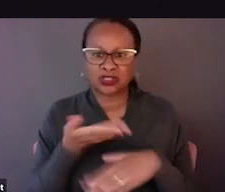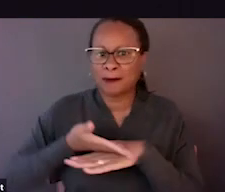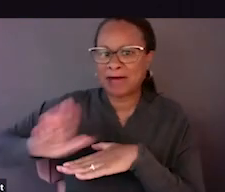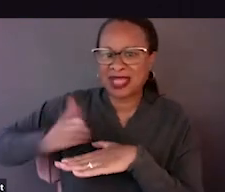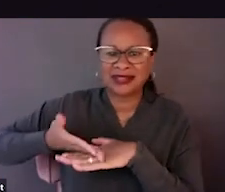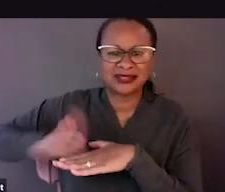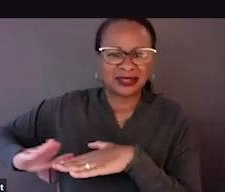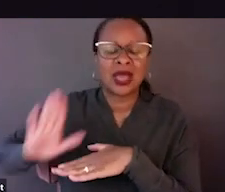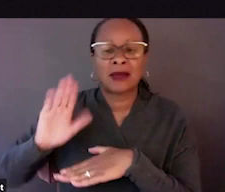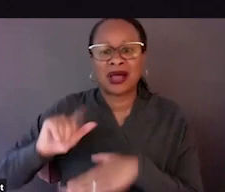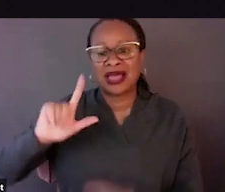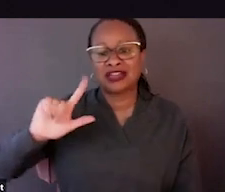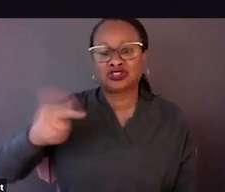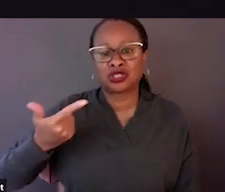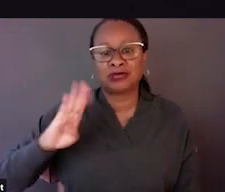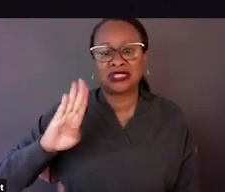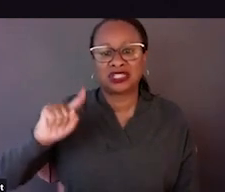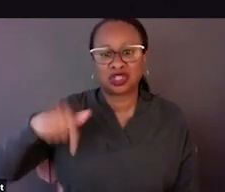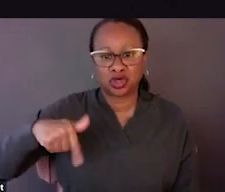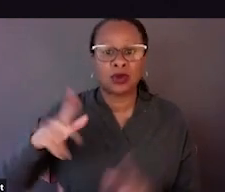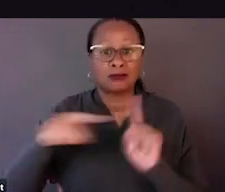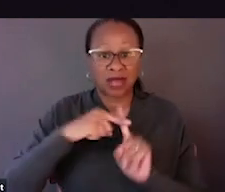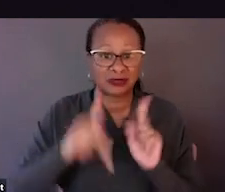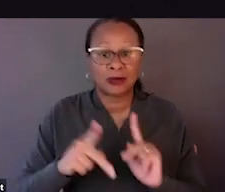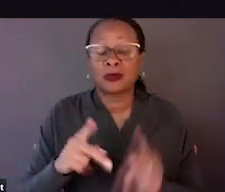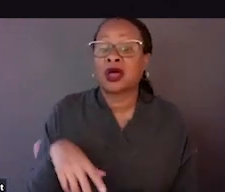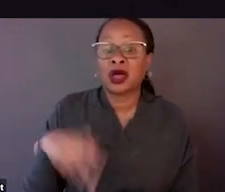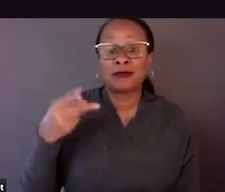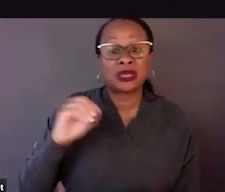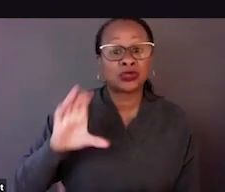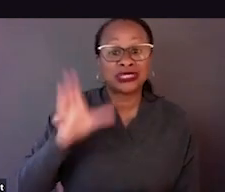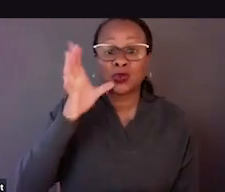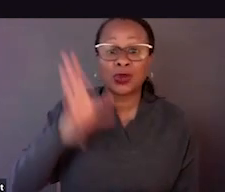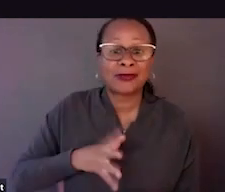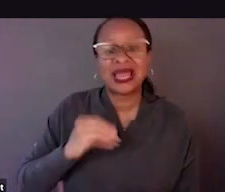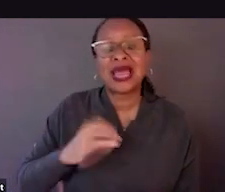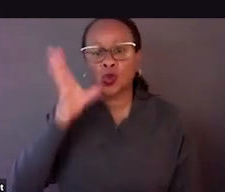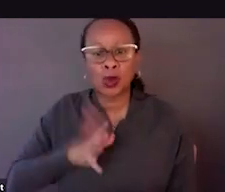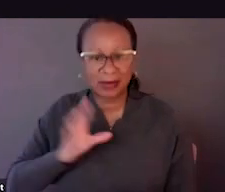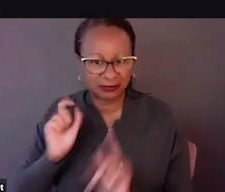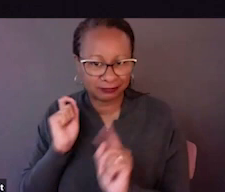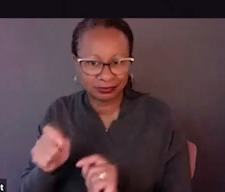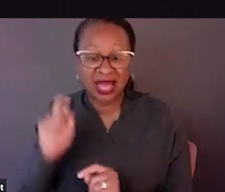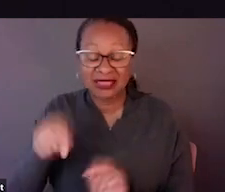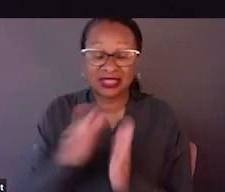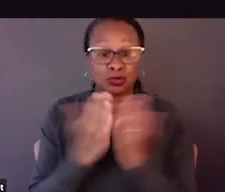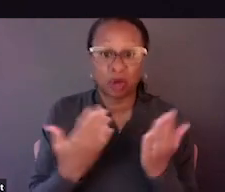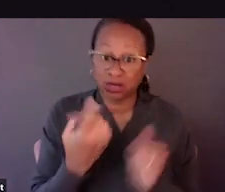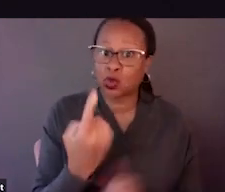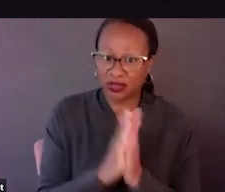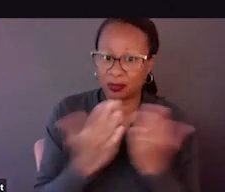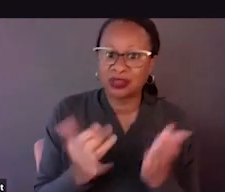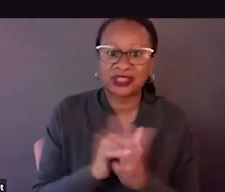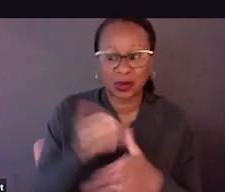by LGBTQ+ people, people of color, and women. this book, Stamped from the Beginning, was one of the books that